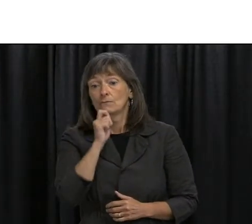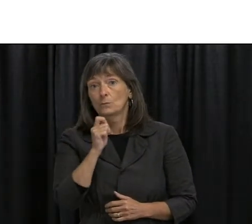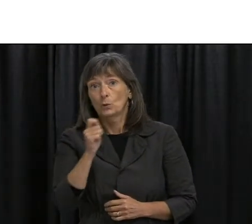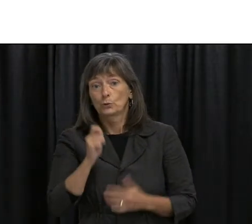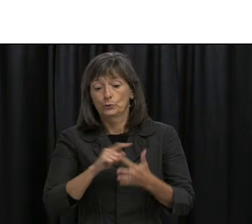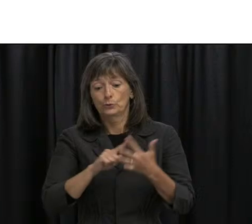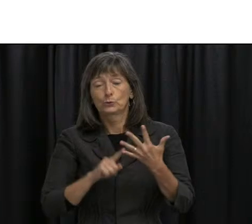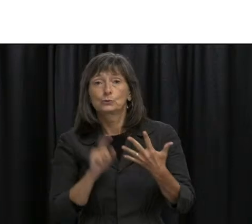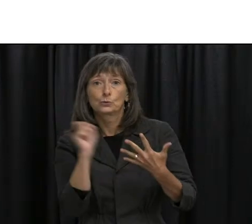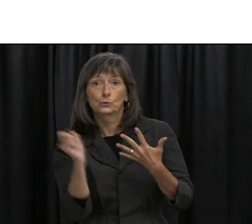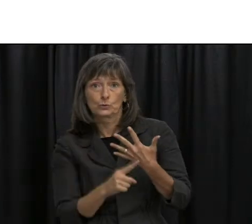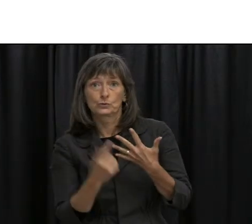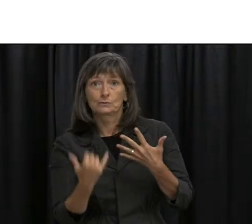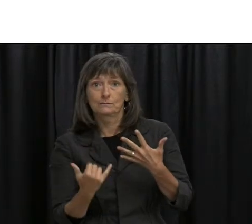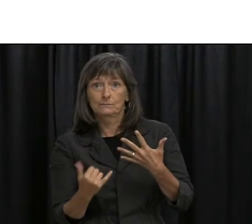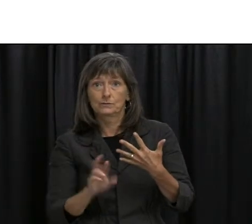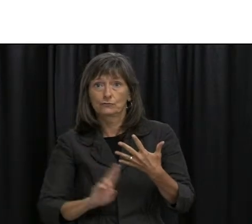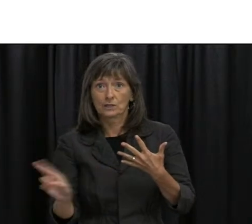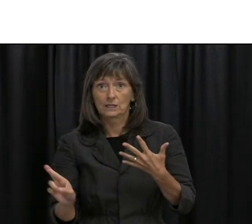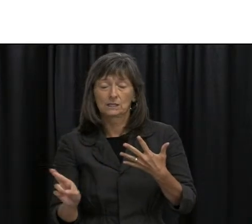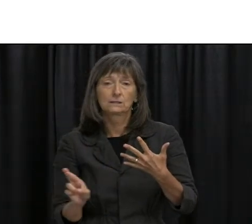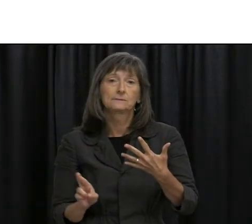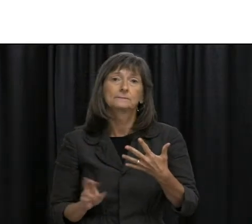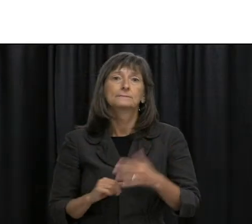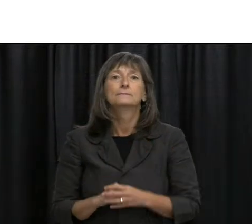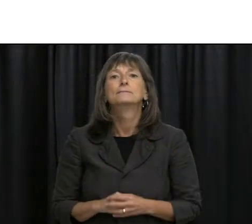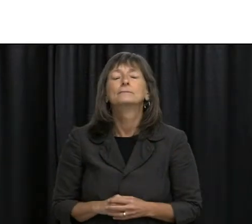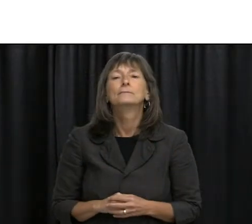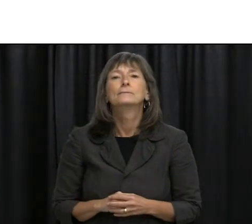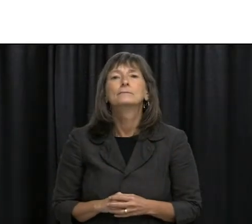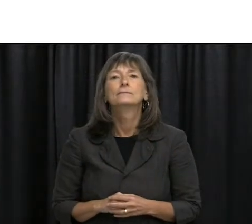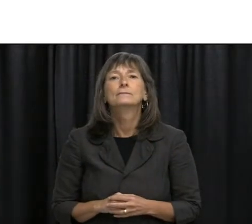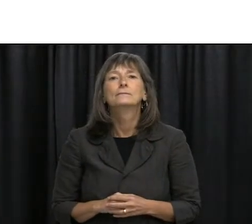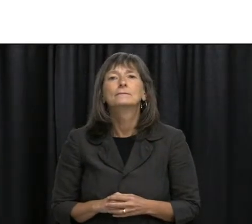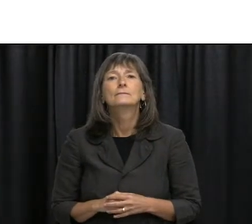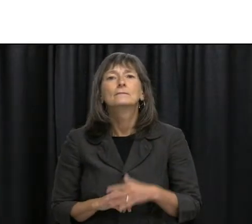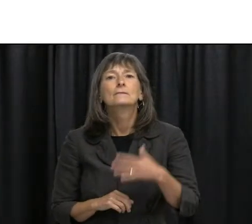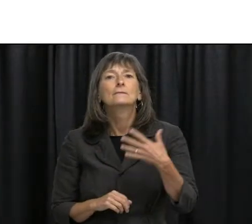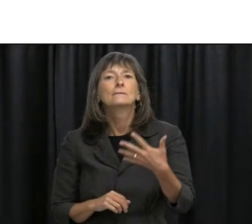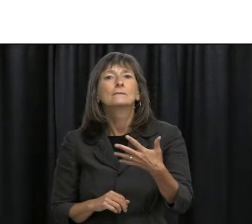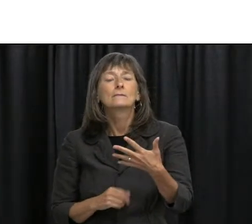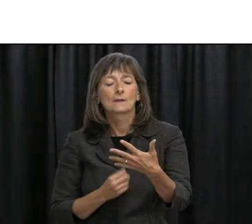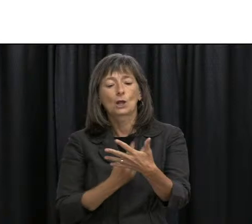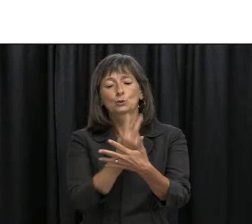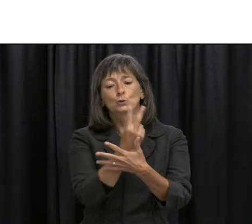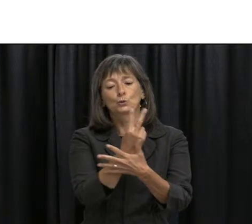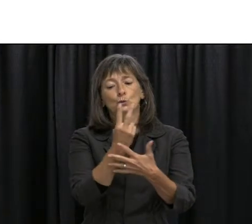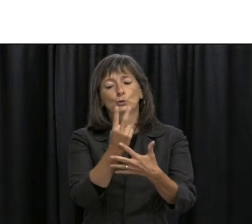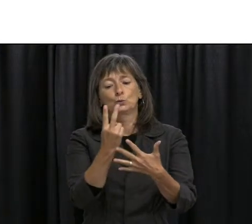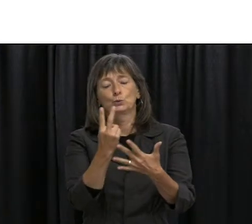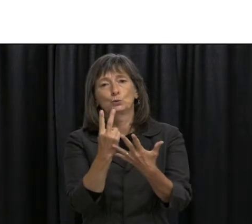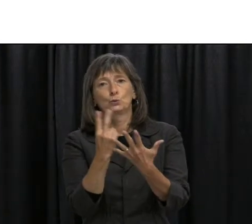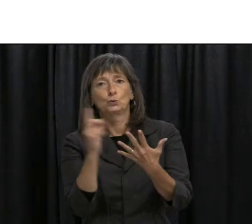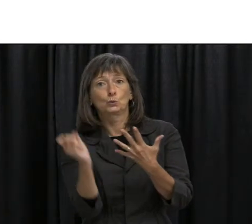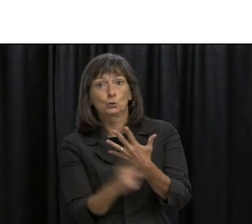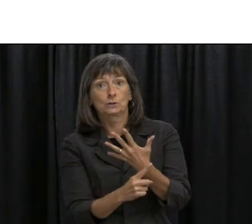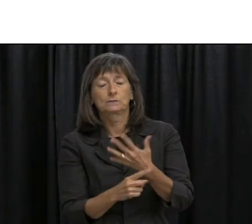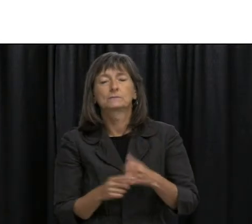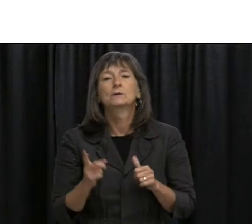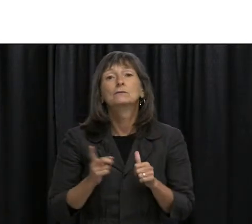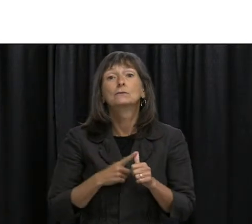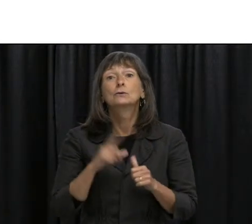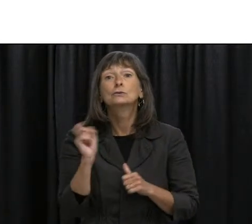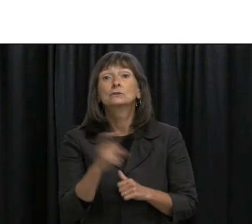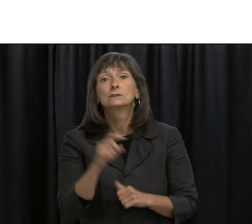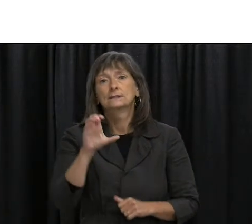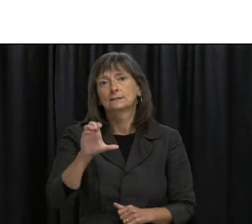for today's call. Reporters will ask questions in the order they registered. They will have 1 question and 1 follow-up. First questions today are from